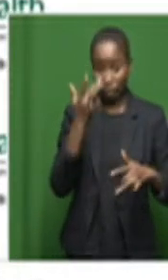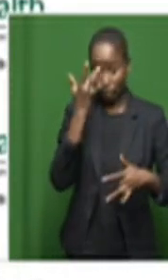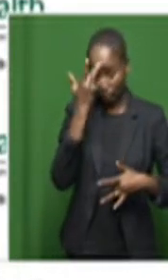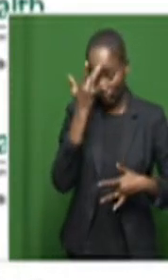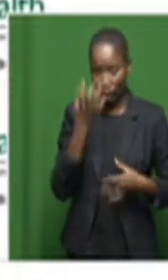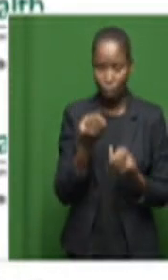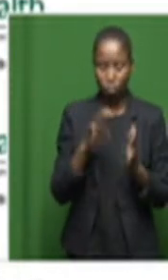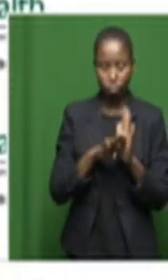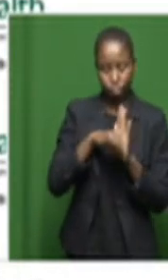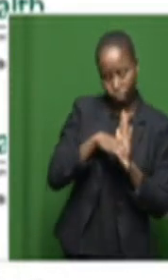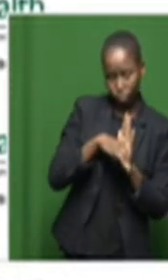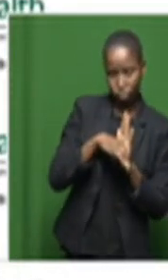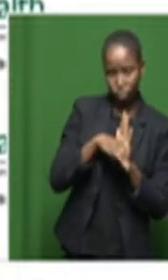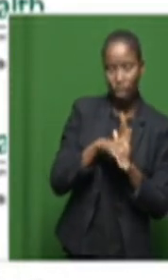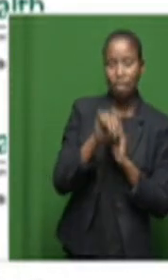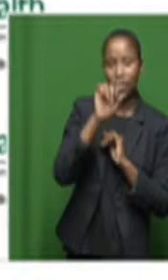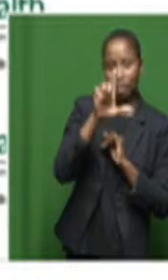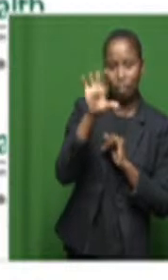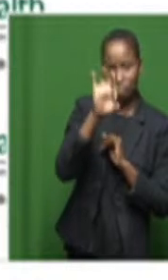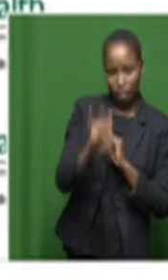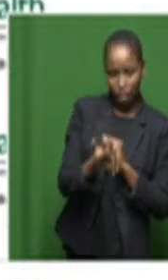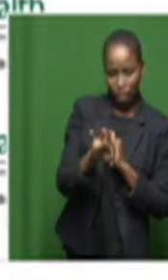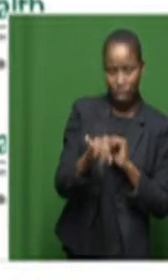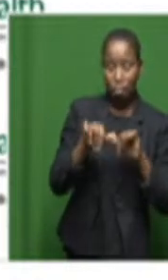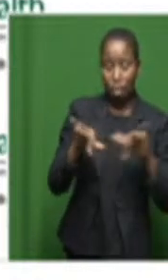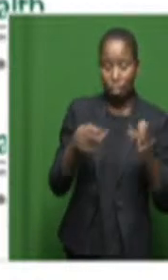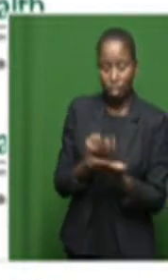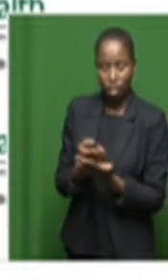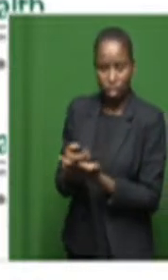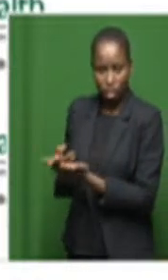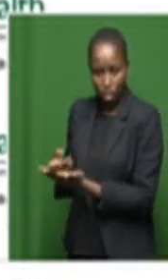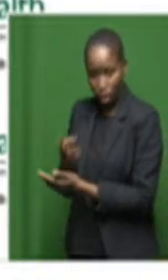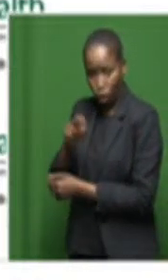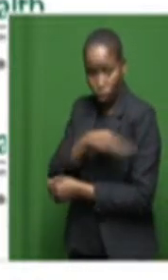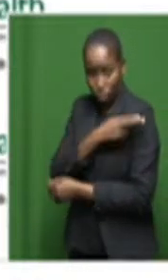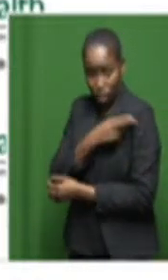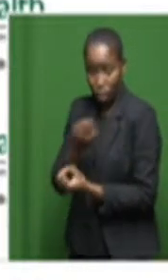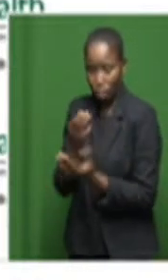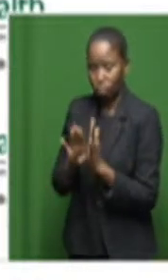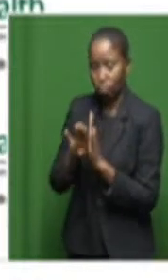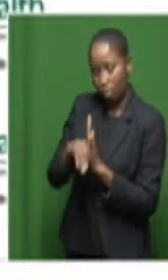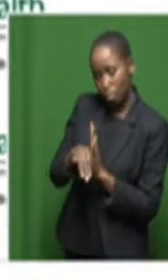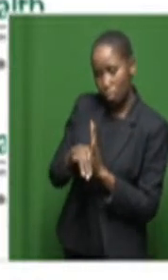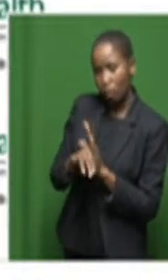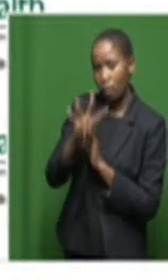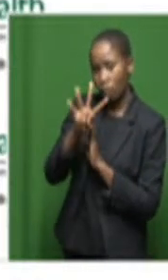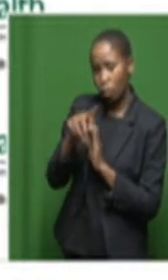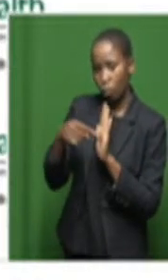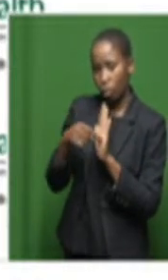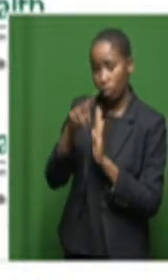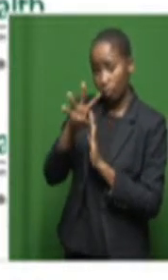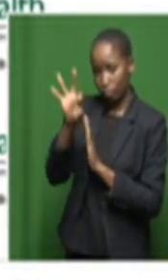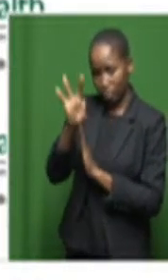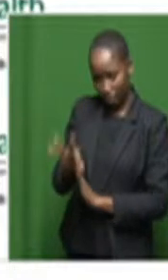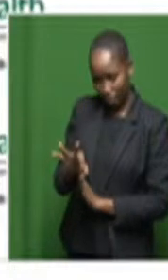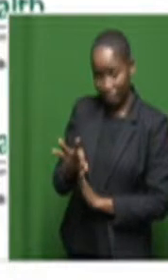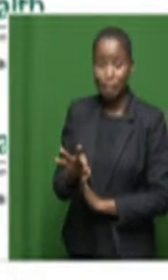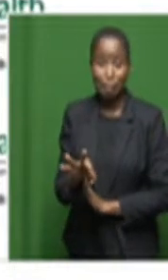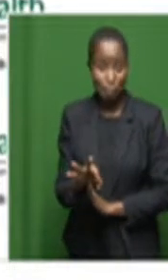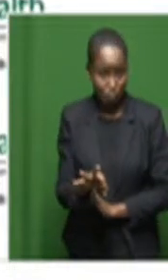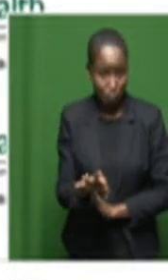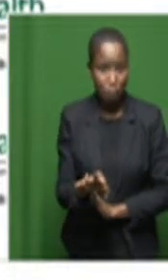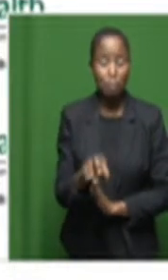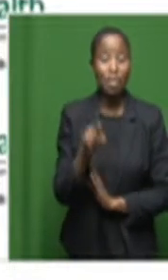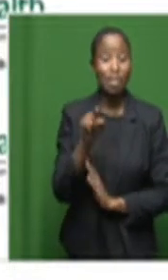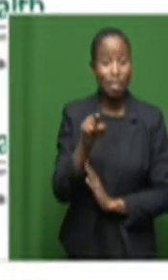by 7%. Hospital admissions have reduced by 4.4%. And therefore,